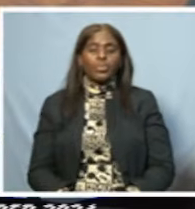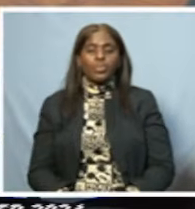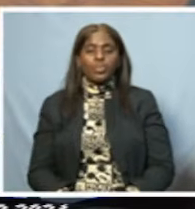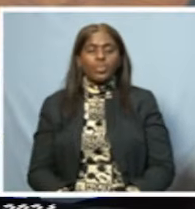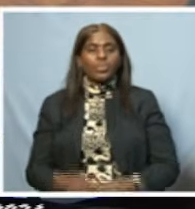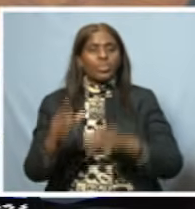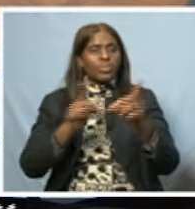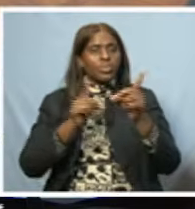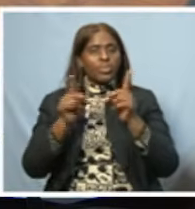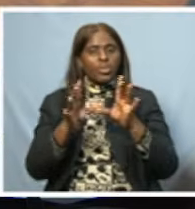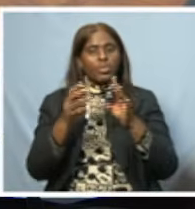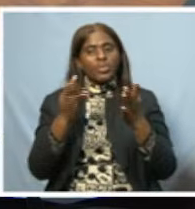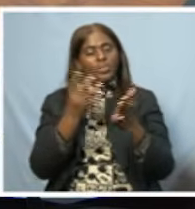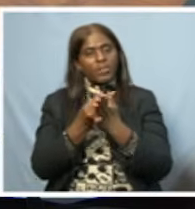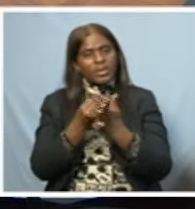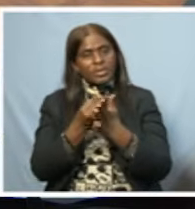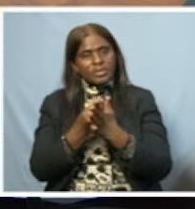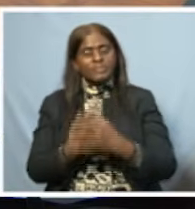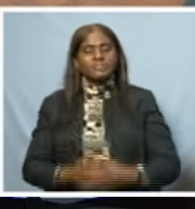Director Finance?